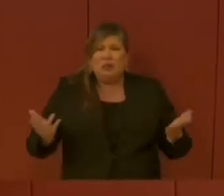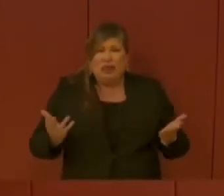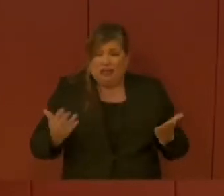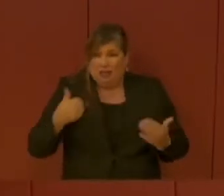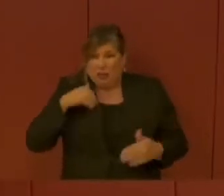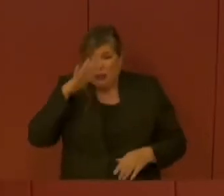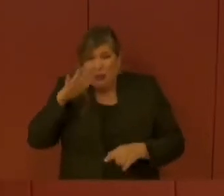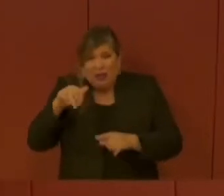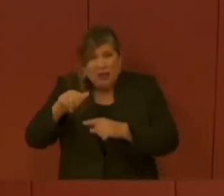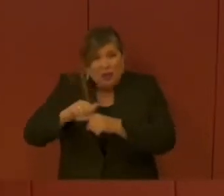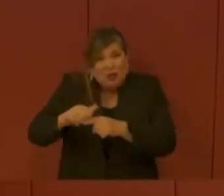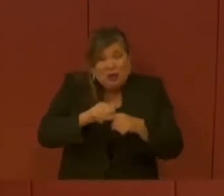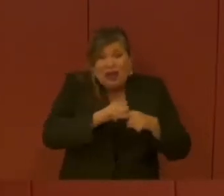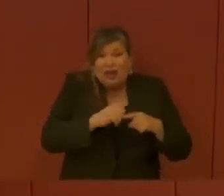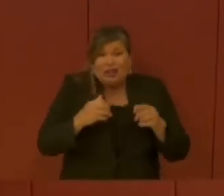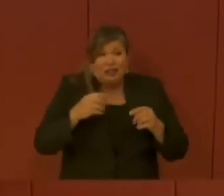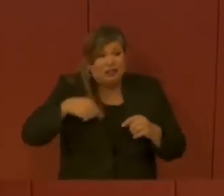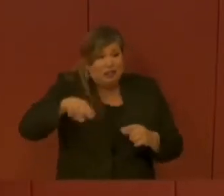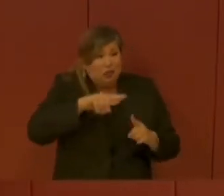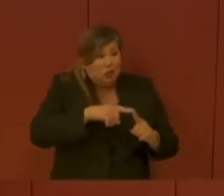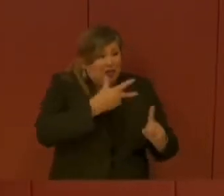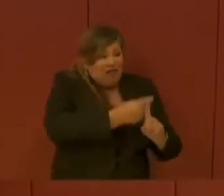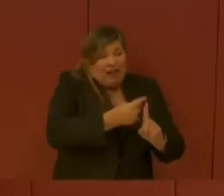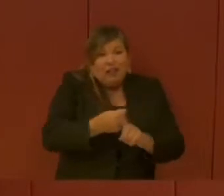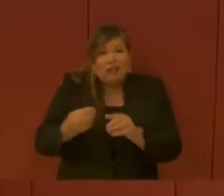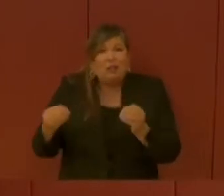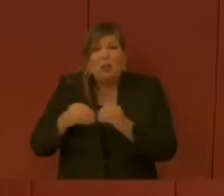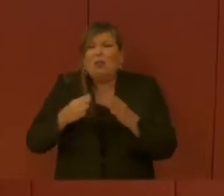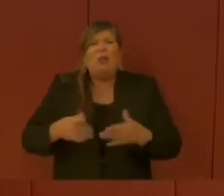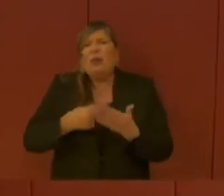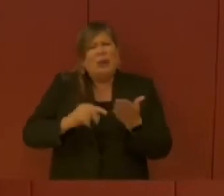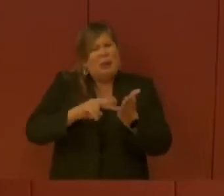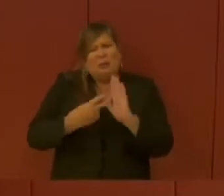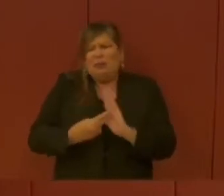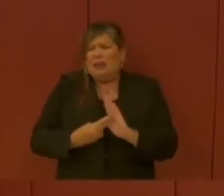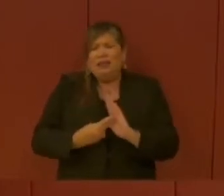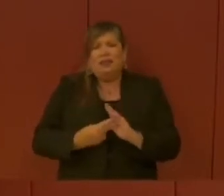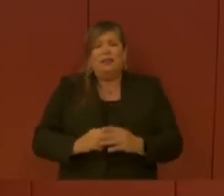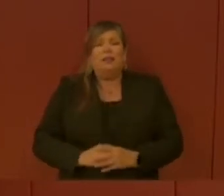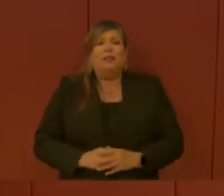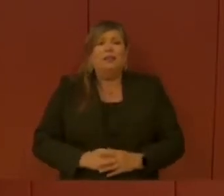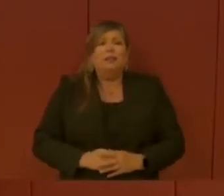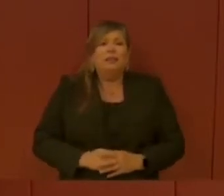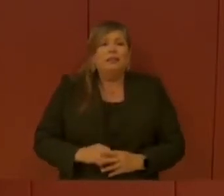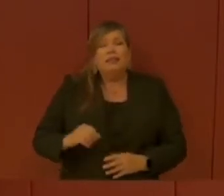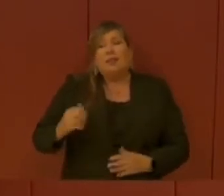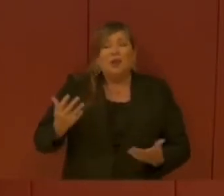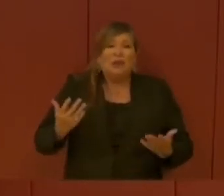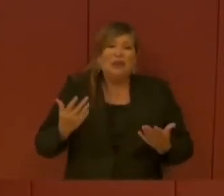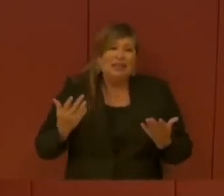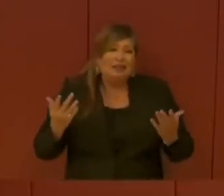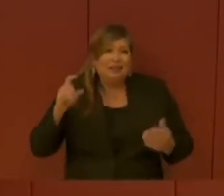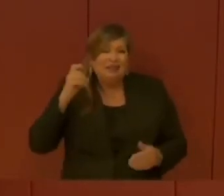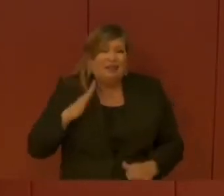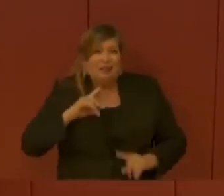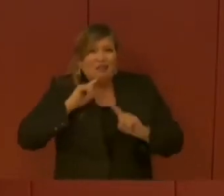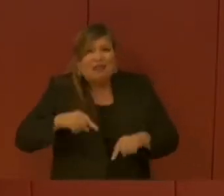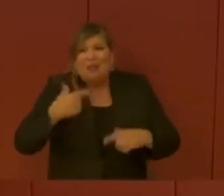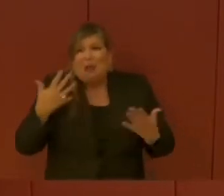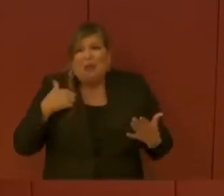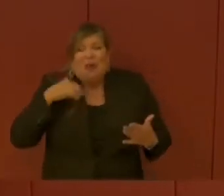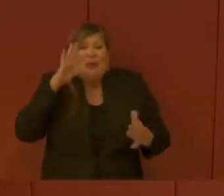to inoculate more people? I mean, how exactly is this going to look like? No, it means doing exactly what I said we were going to do, provide